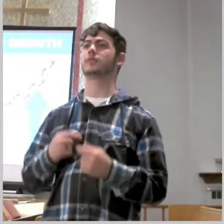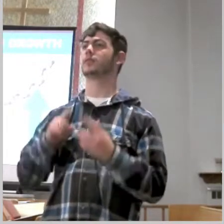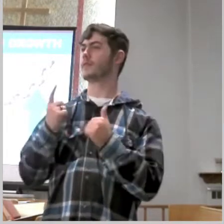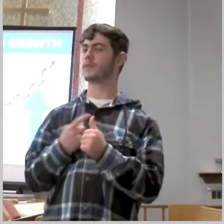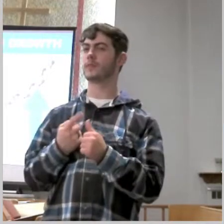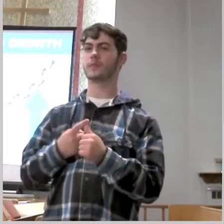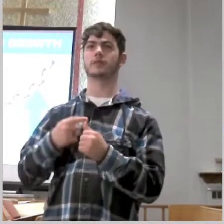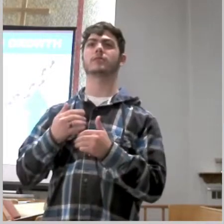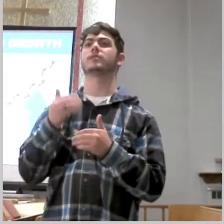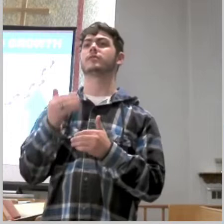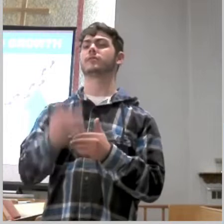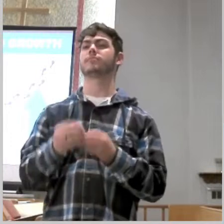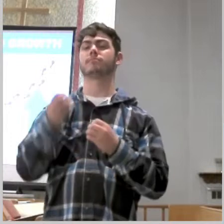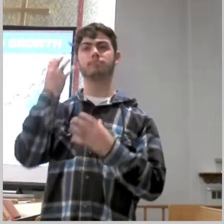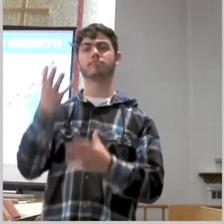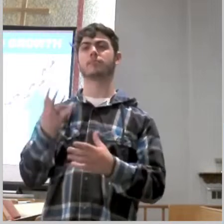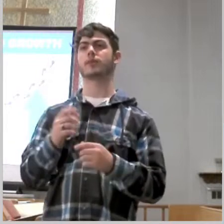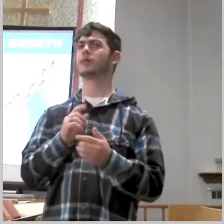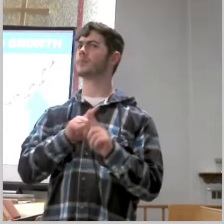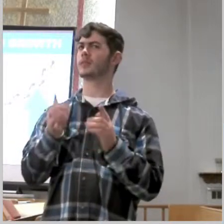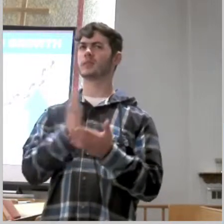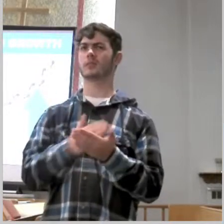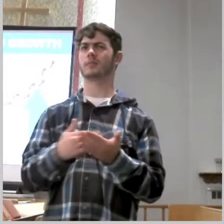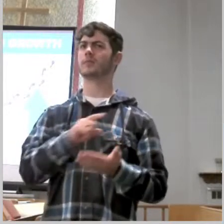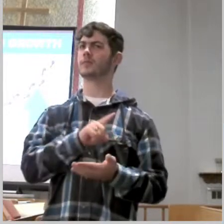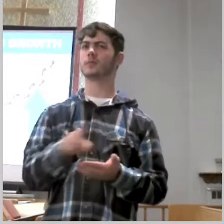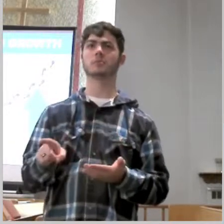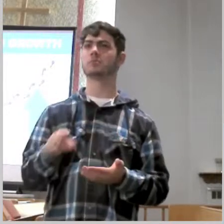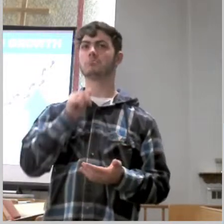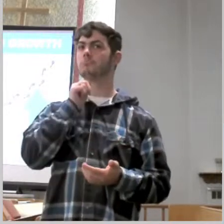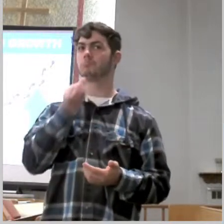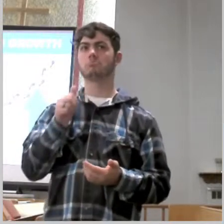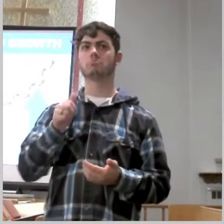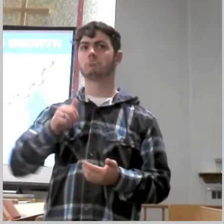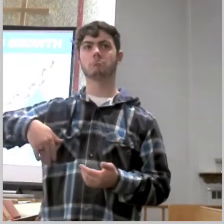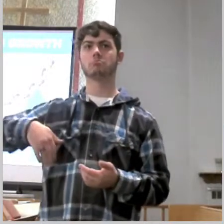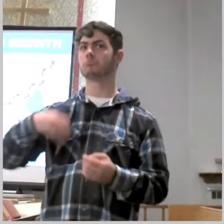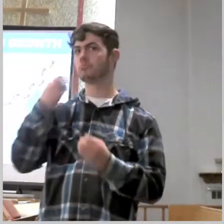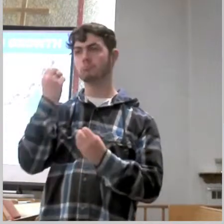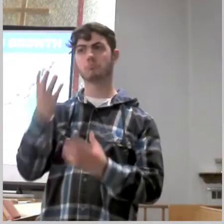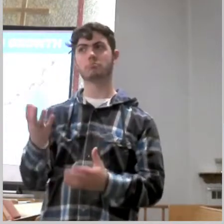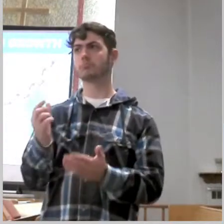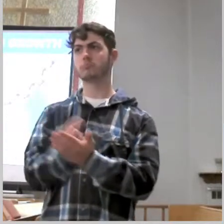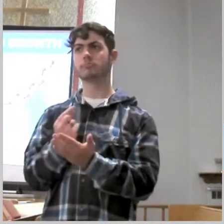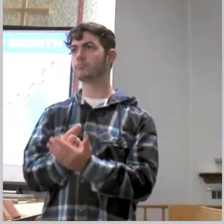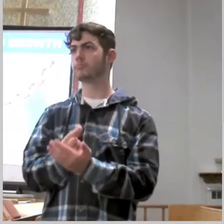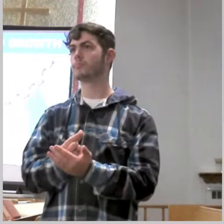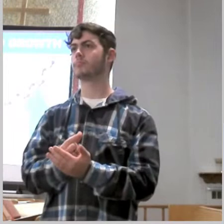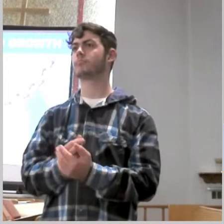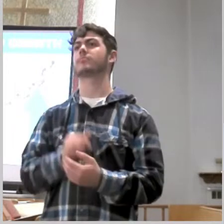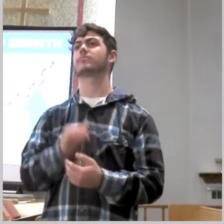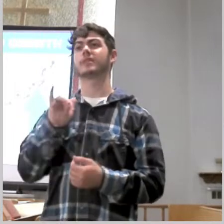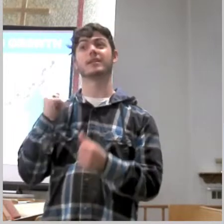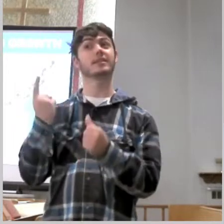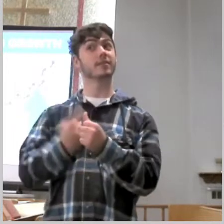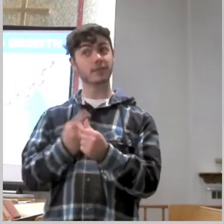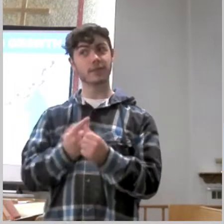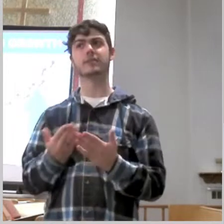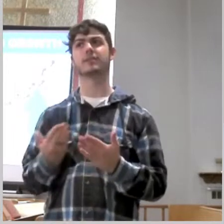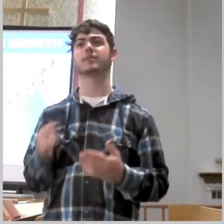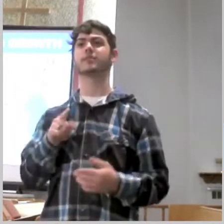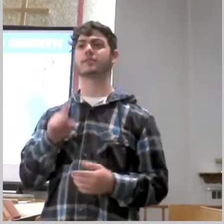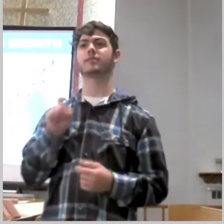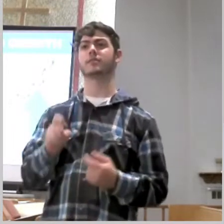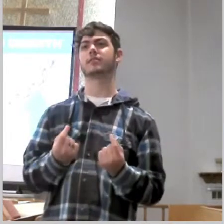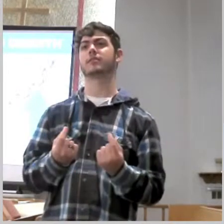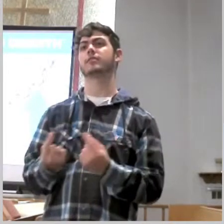some of you in the audience haven't yet. And so that's the first step that you take in obedience in order to participate in